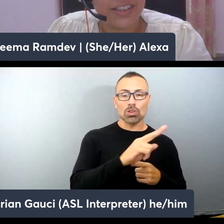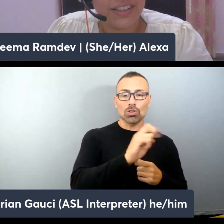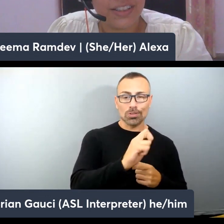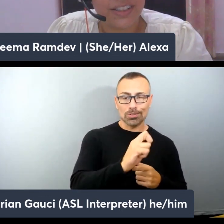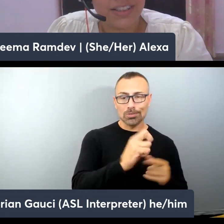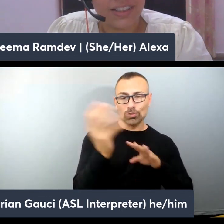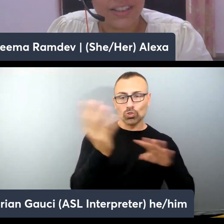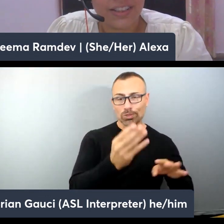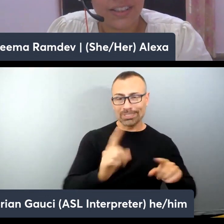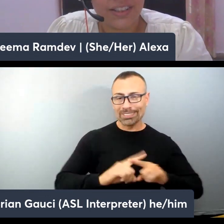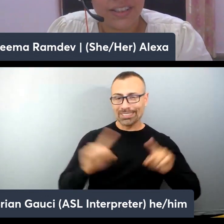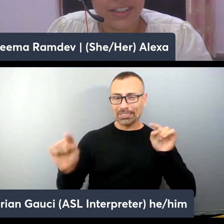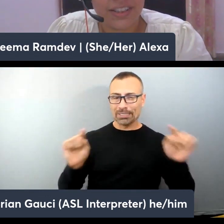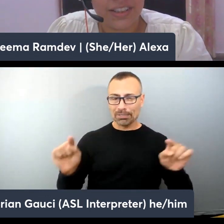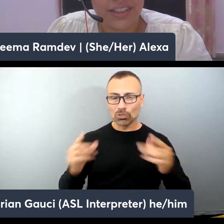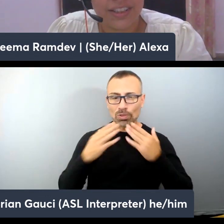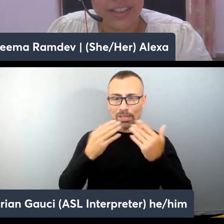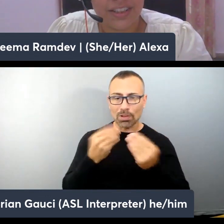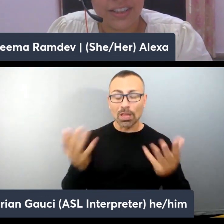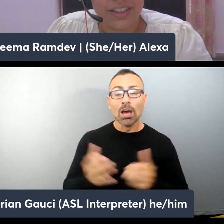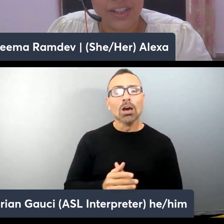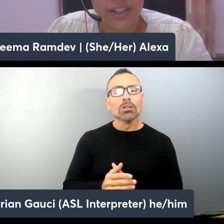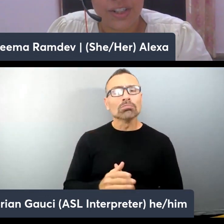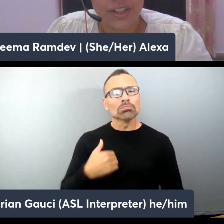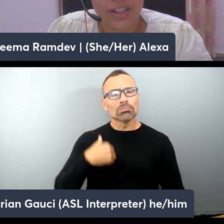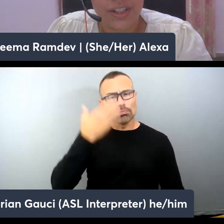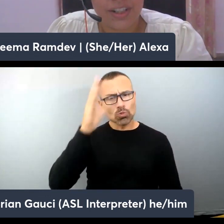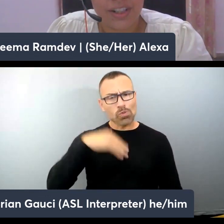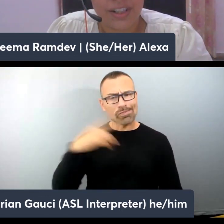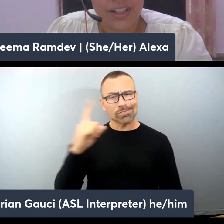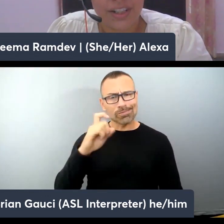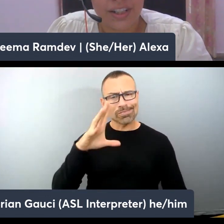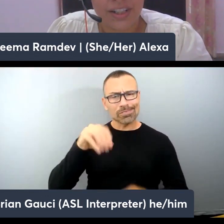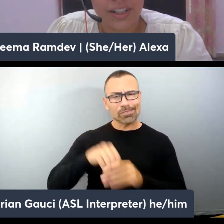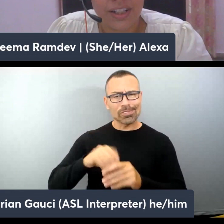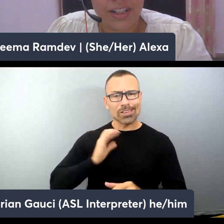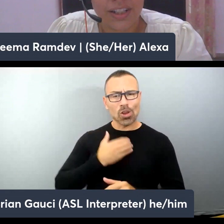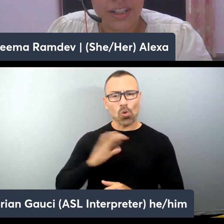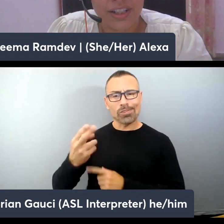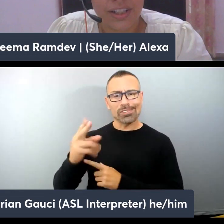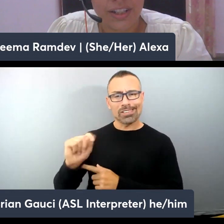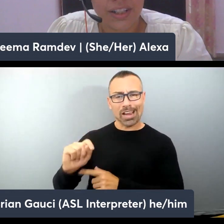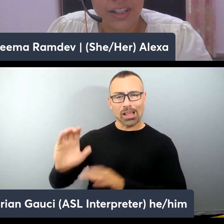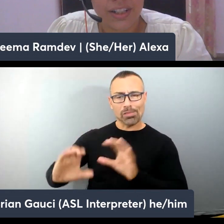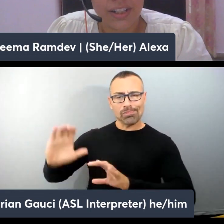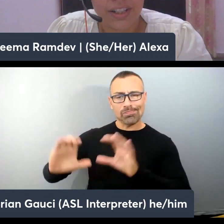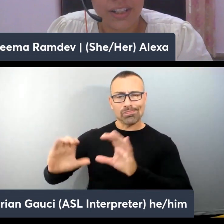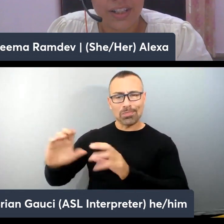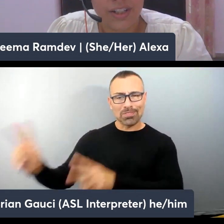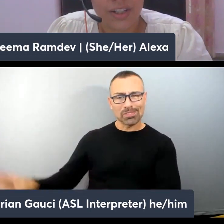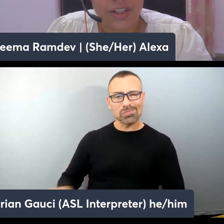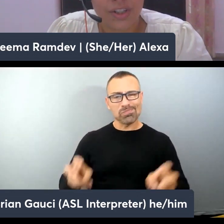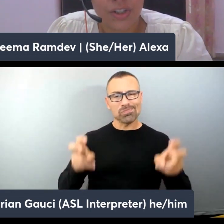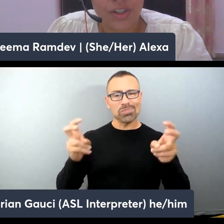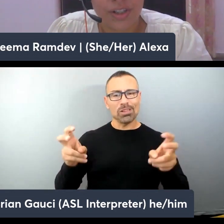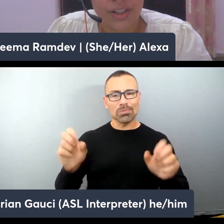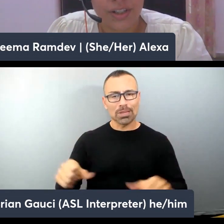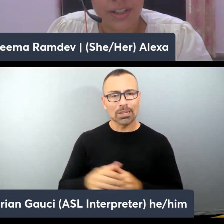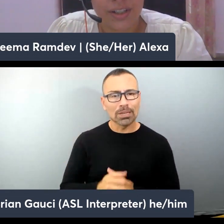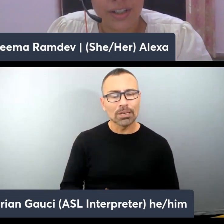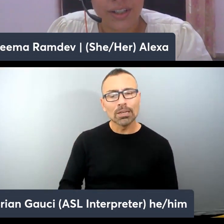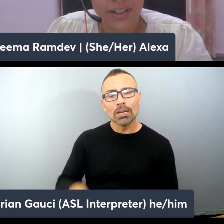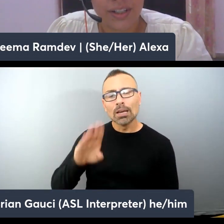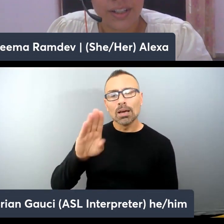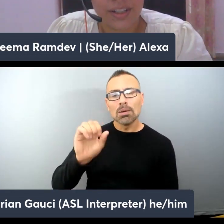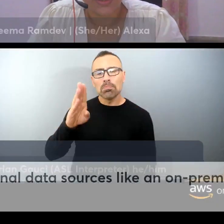in the chat. Let me see if I can get that pulled up here. Give me 1 second. Let's see here. So, what is that?